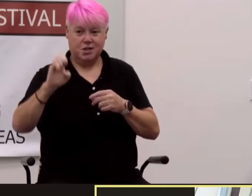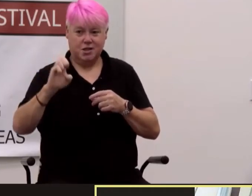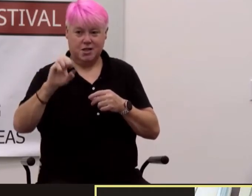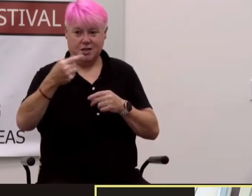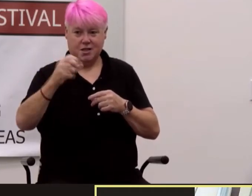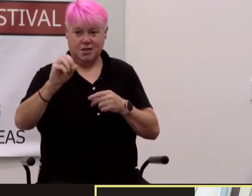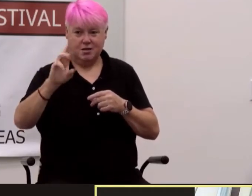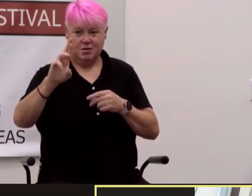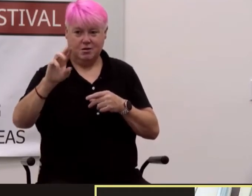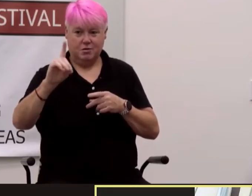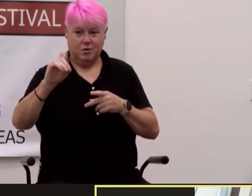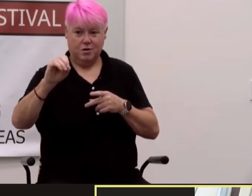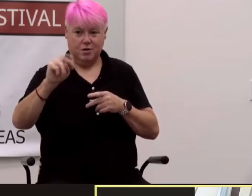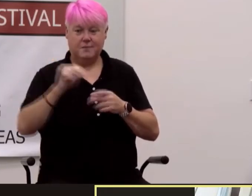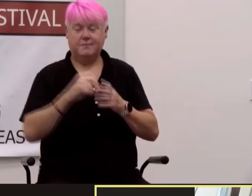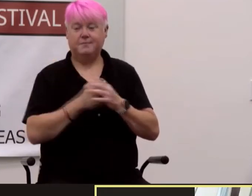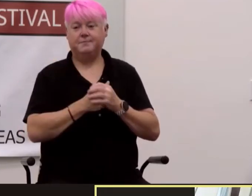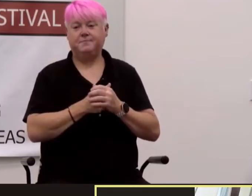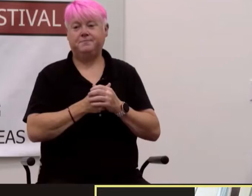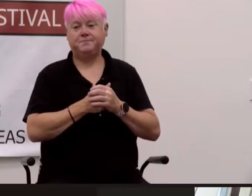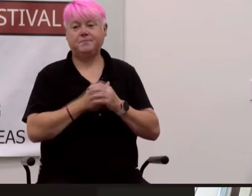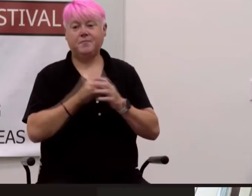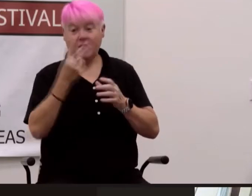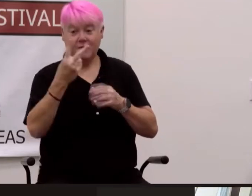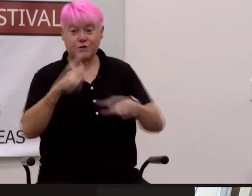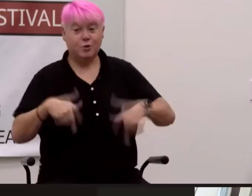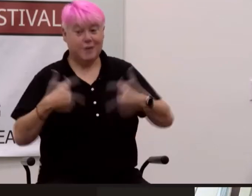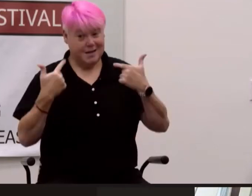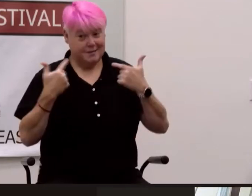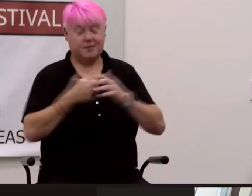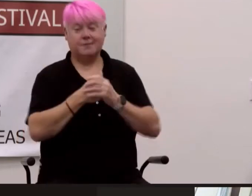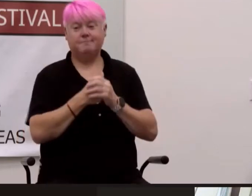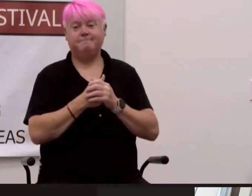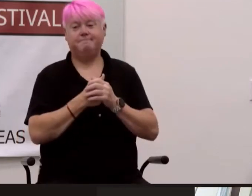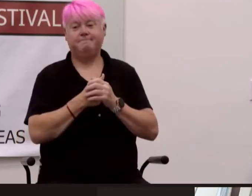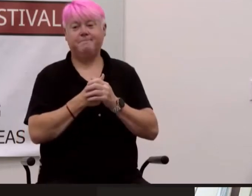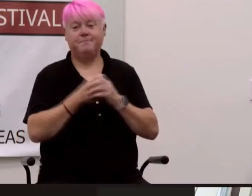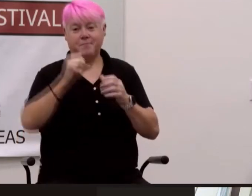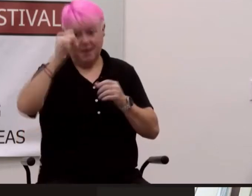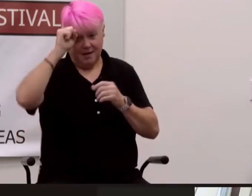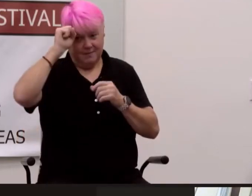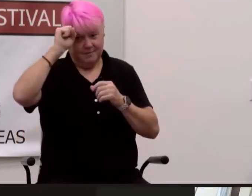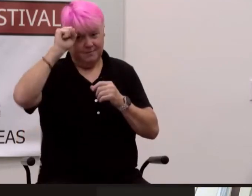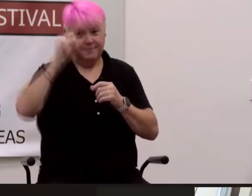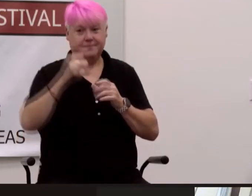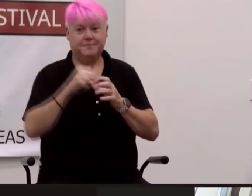lives. Yeah. And so Shane